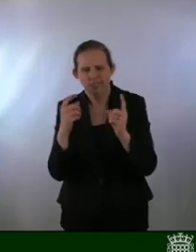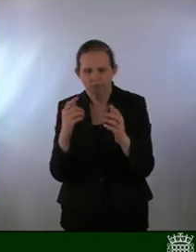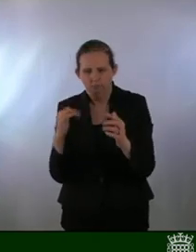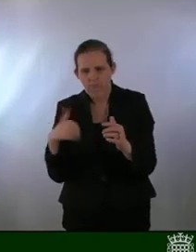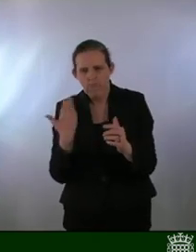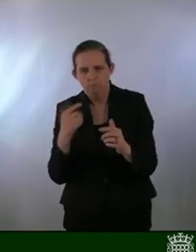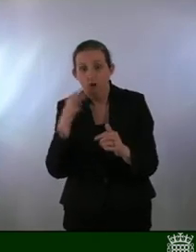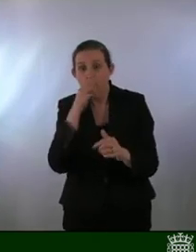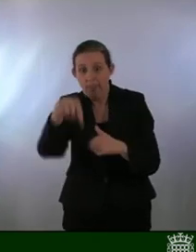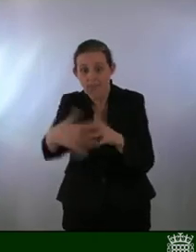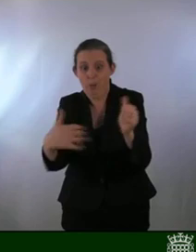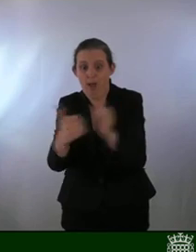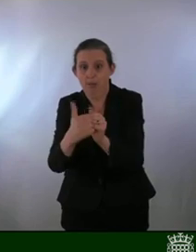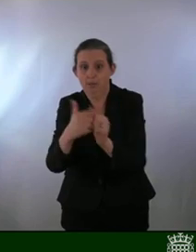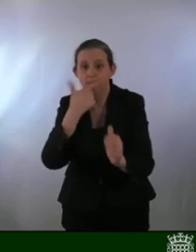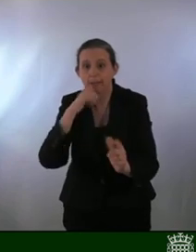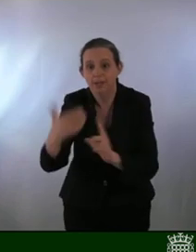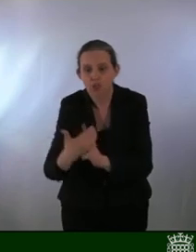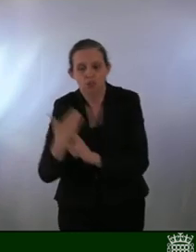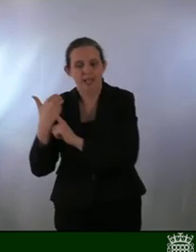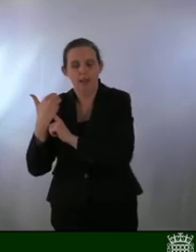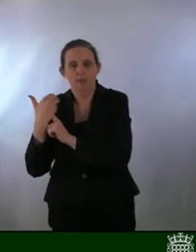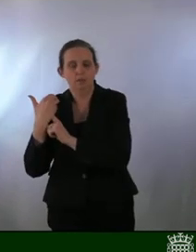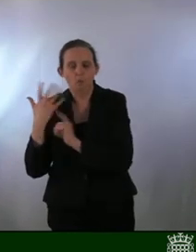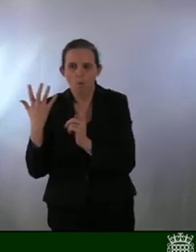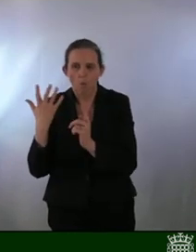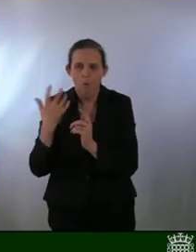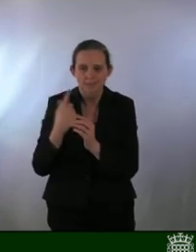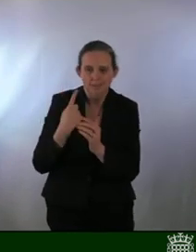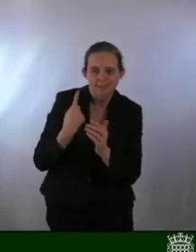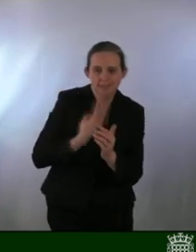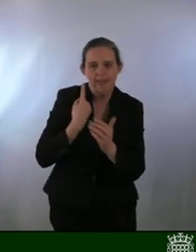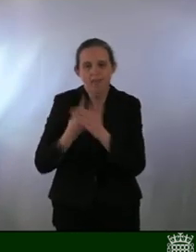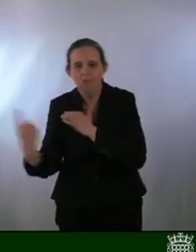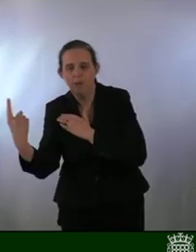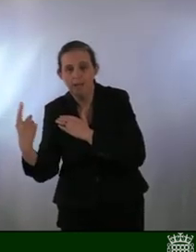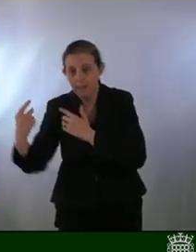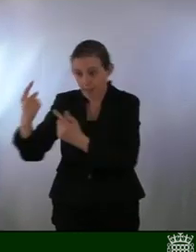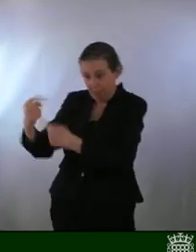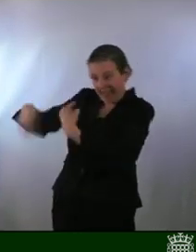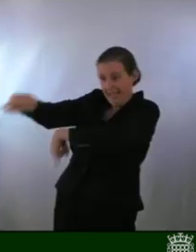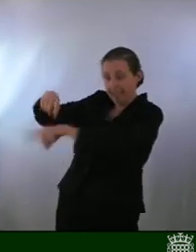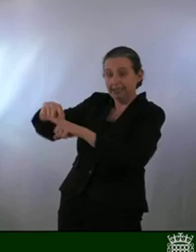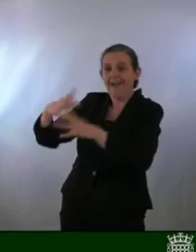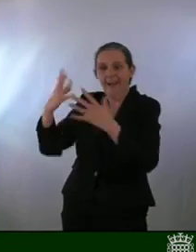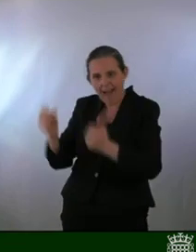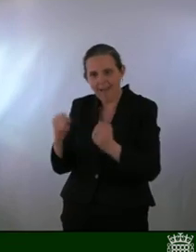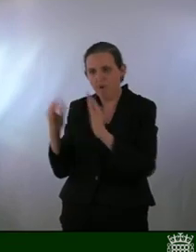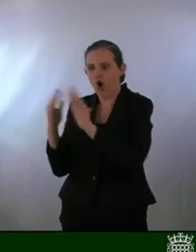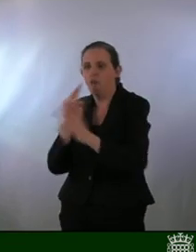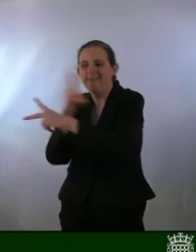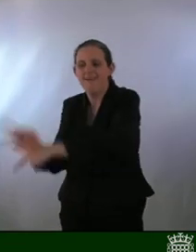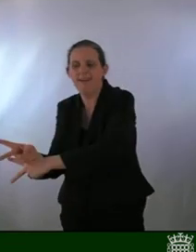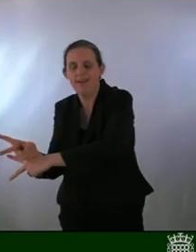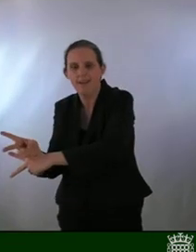are self-isolating are in receipt of at-home social care. Can he be clear about the guidance he's going to give about whether